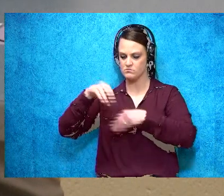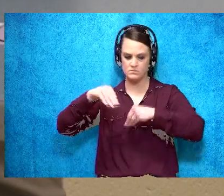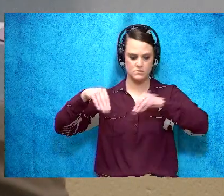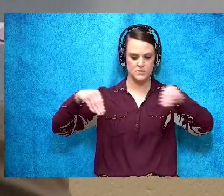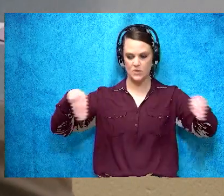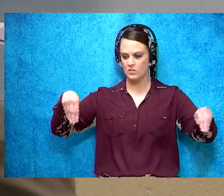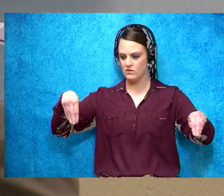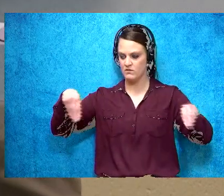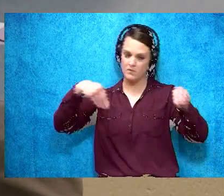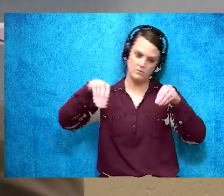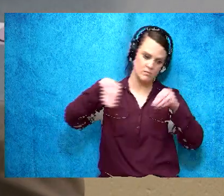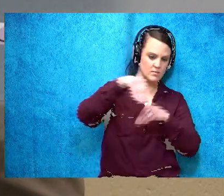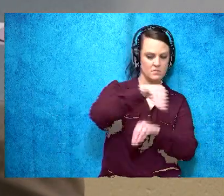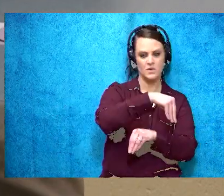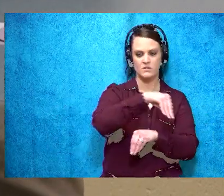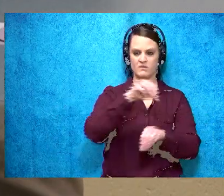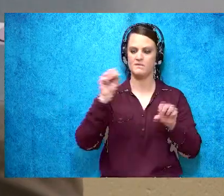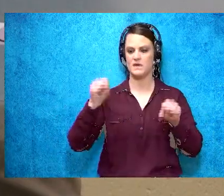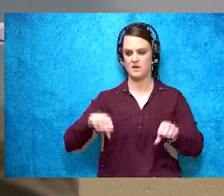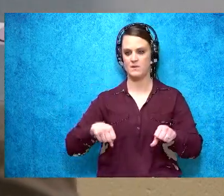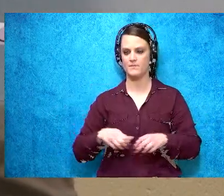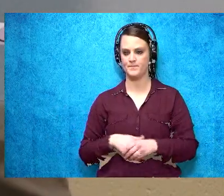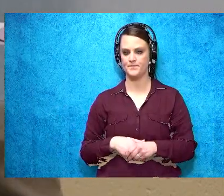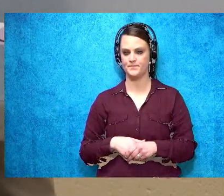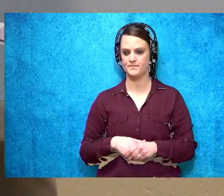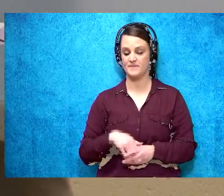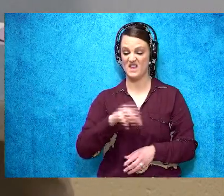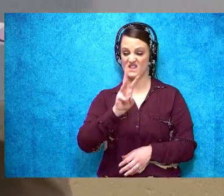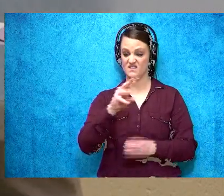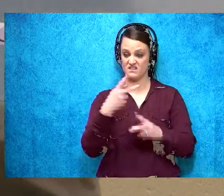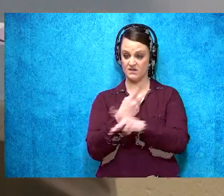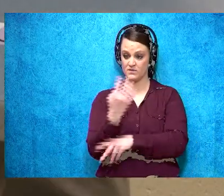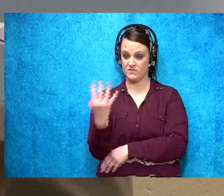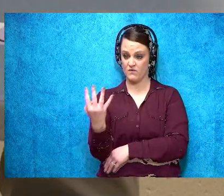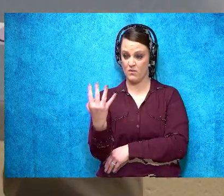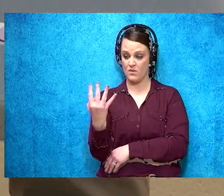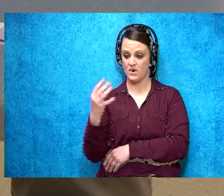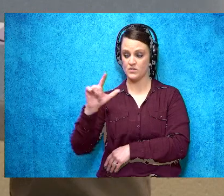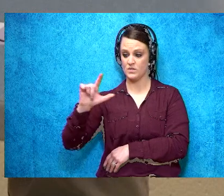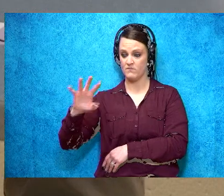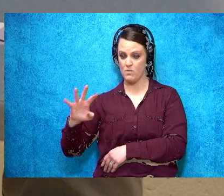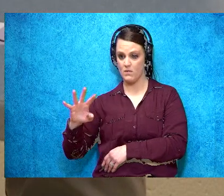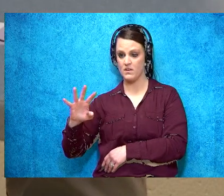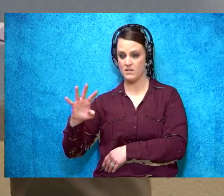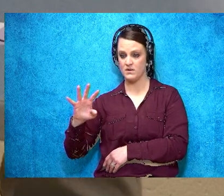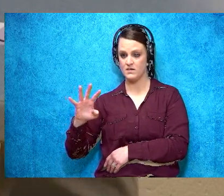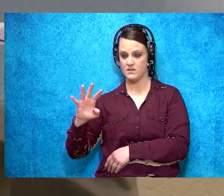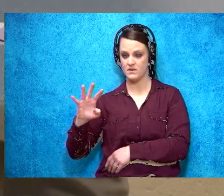this way. We could do 6 times 4 is 24,